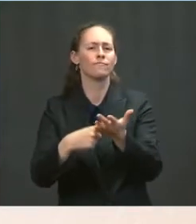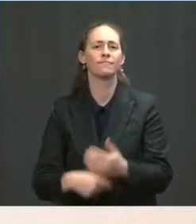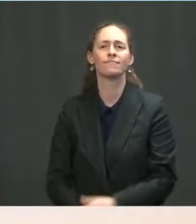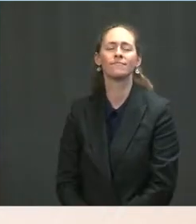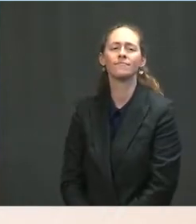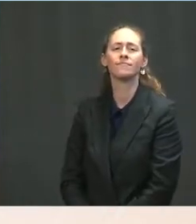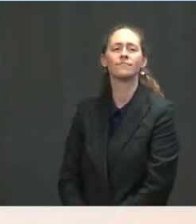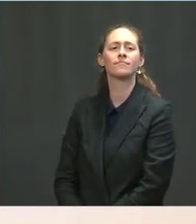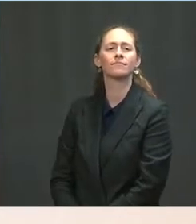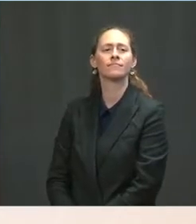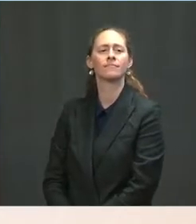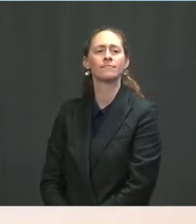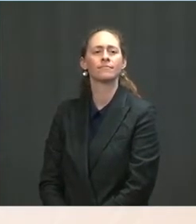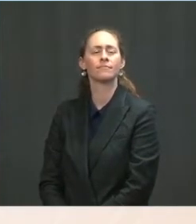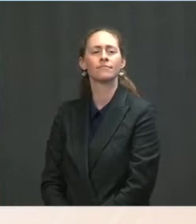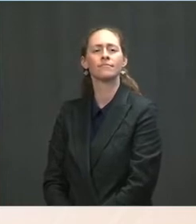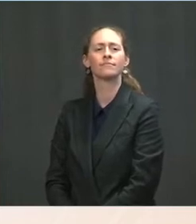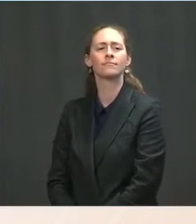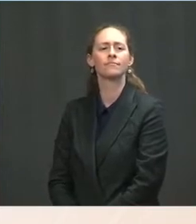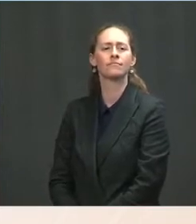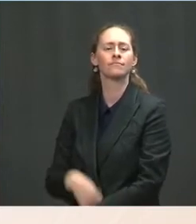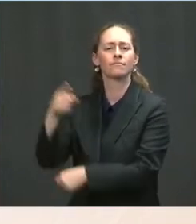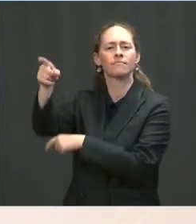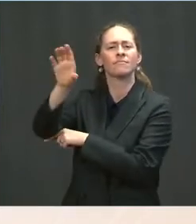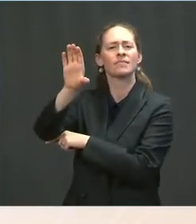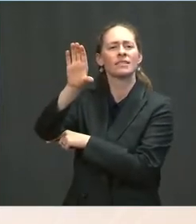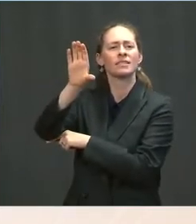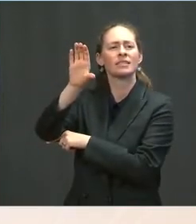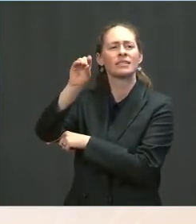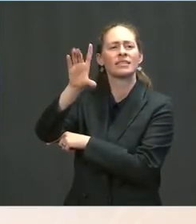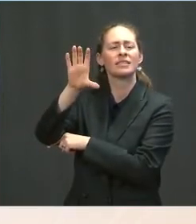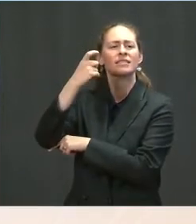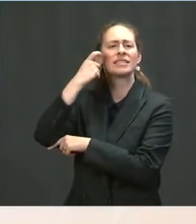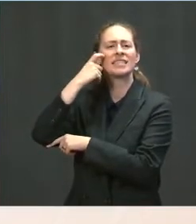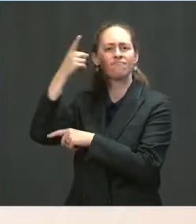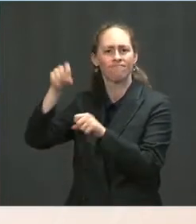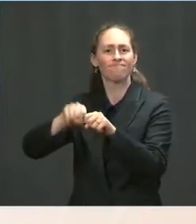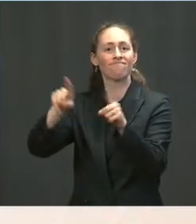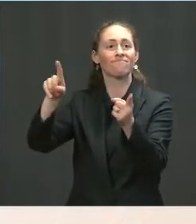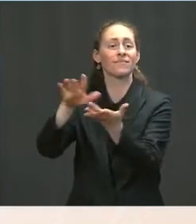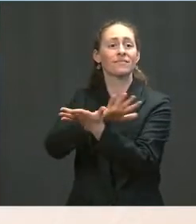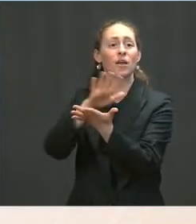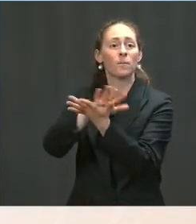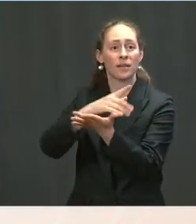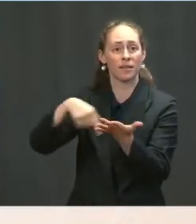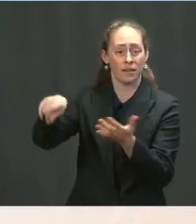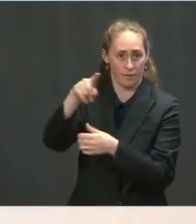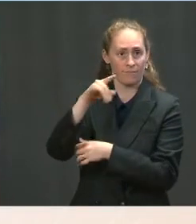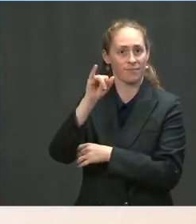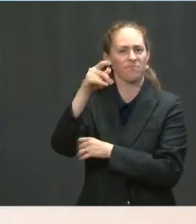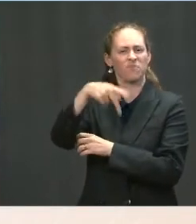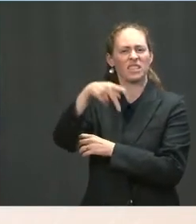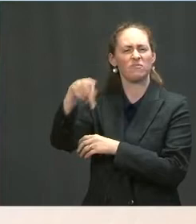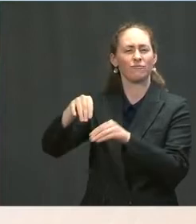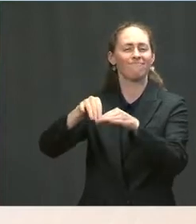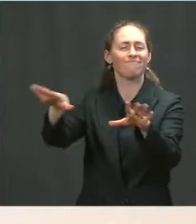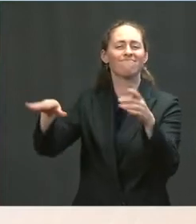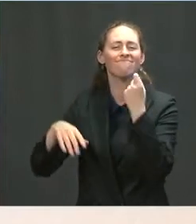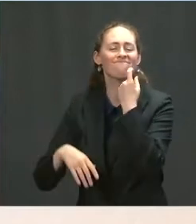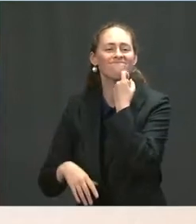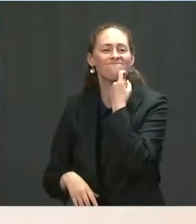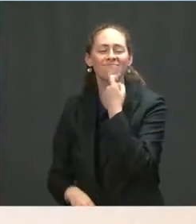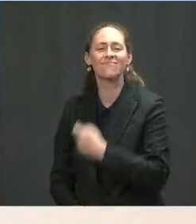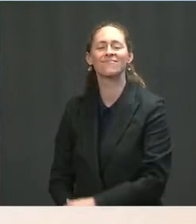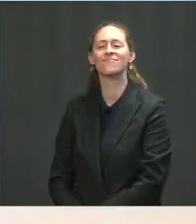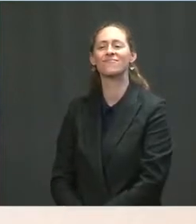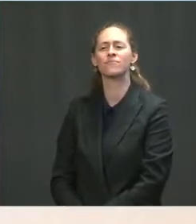leaked. The Washington Post obtained a CDC PowerPoint that suggests that the situation surrounding the Delta variant is